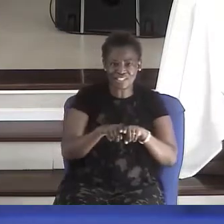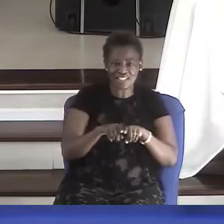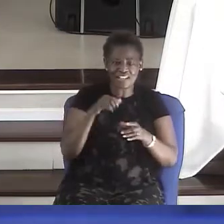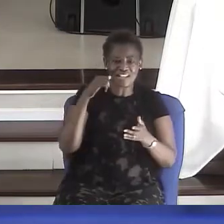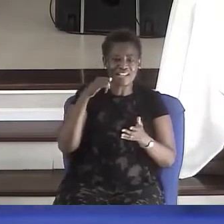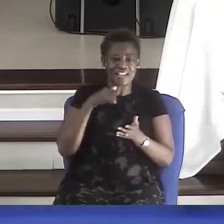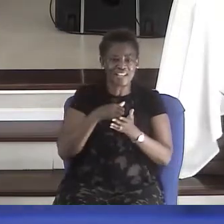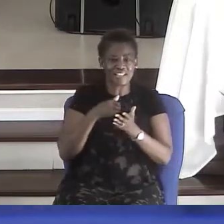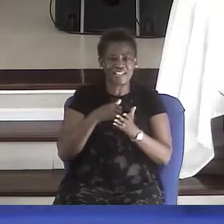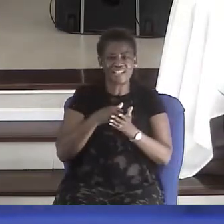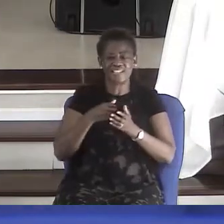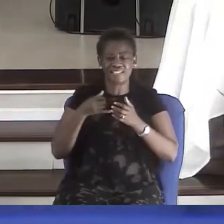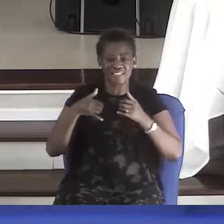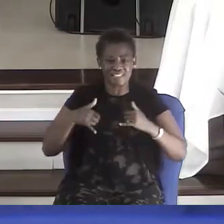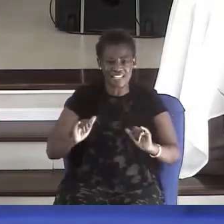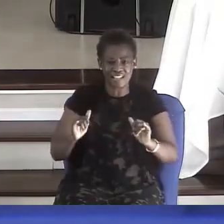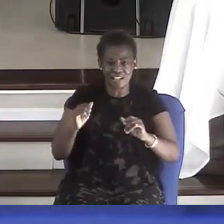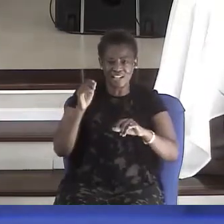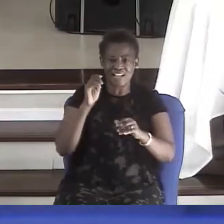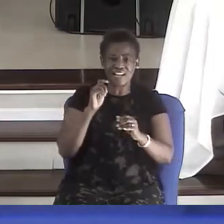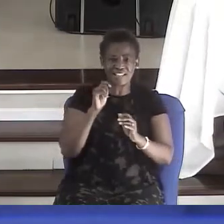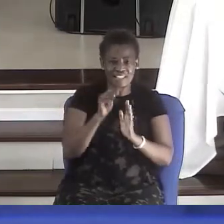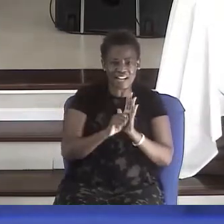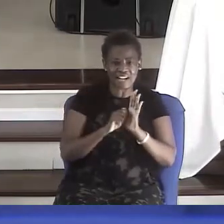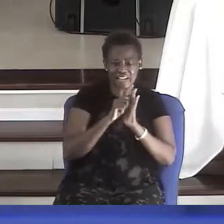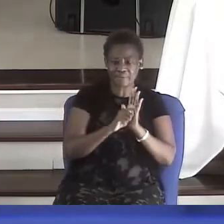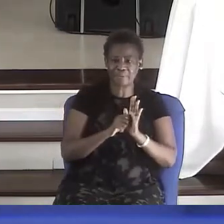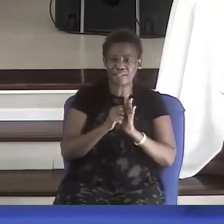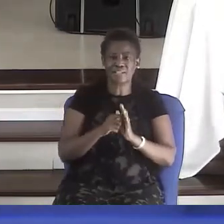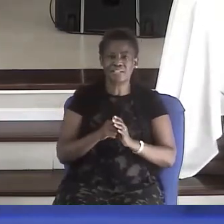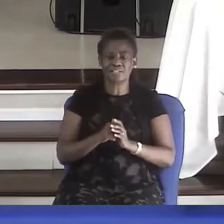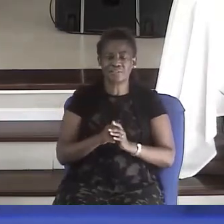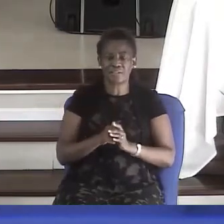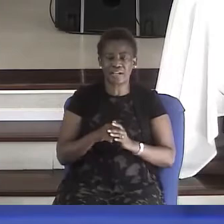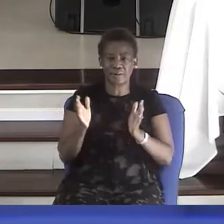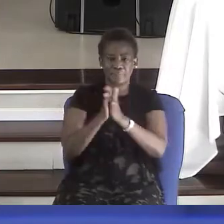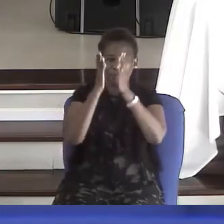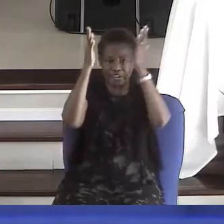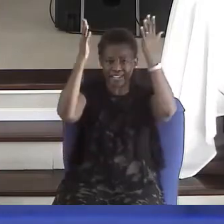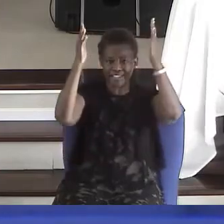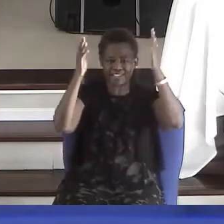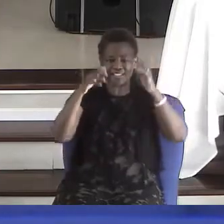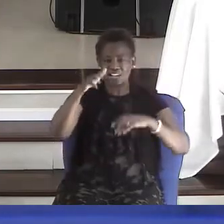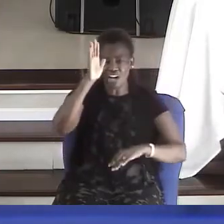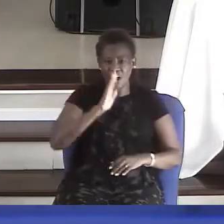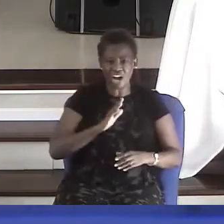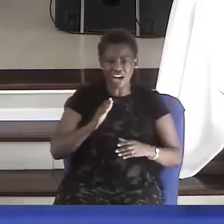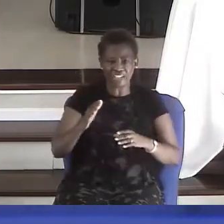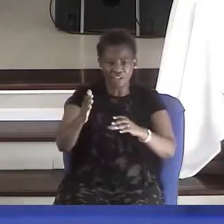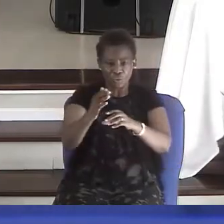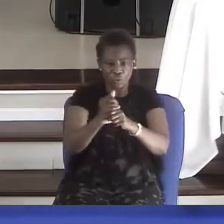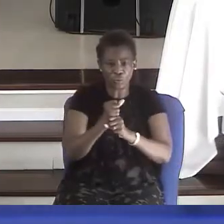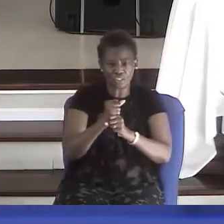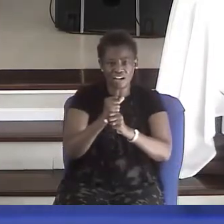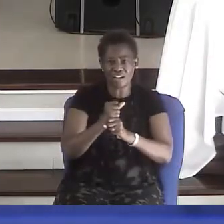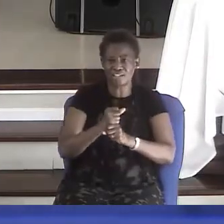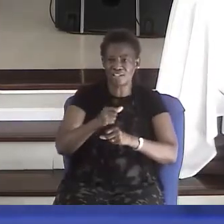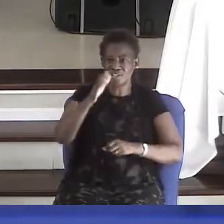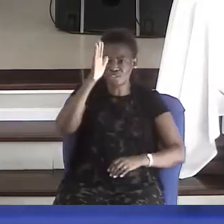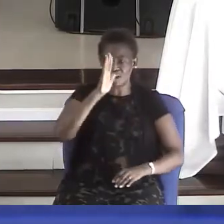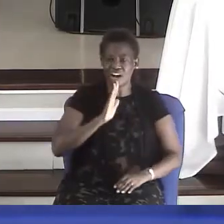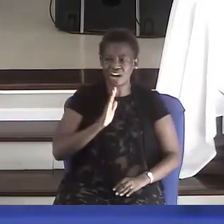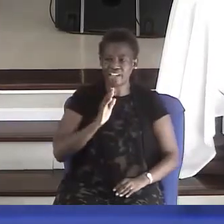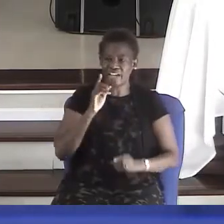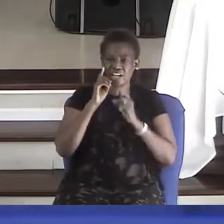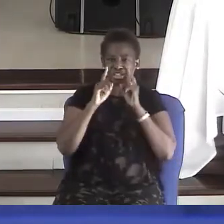is still a time to hold on. Hold on to God. So I talked about this lovely psalm last